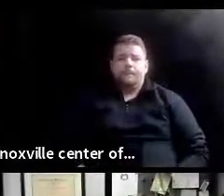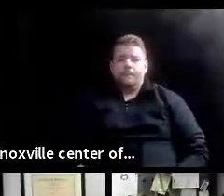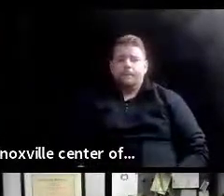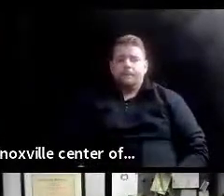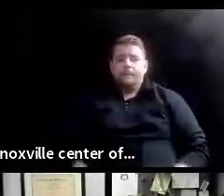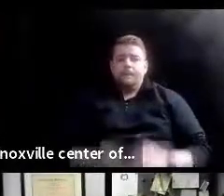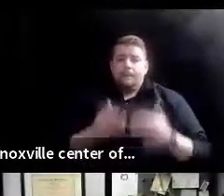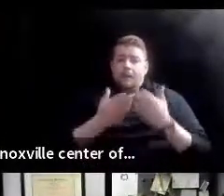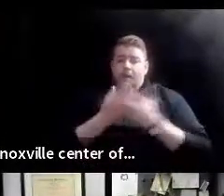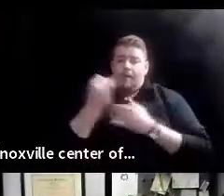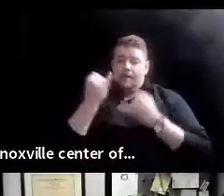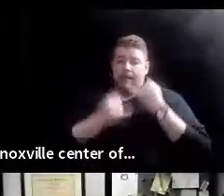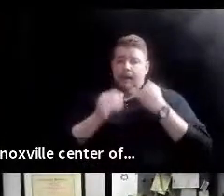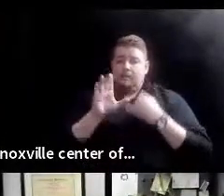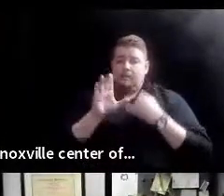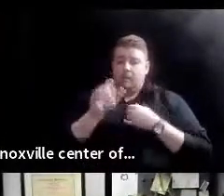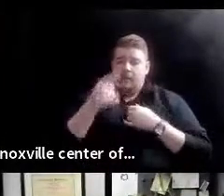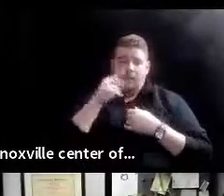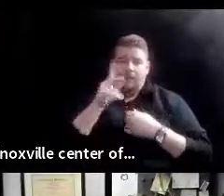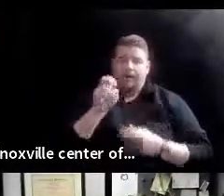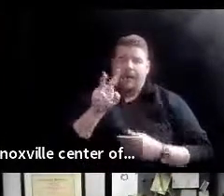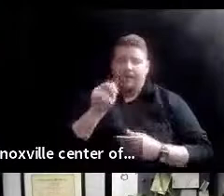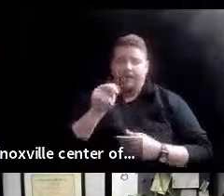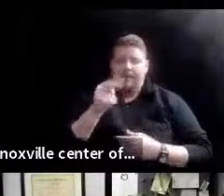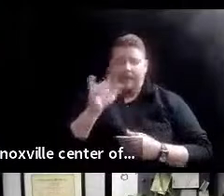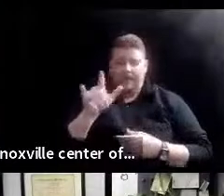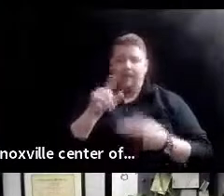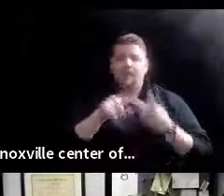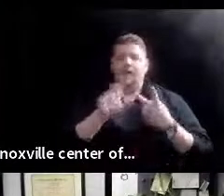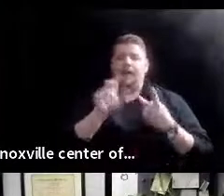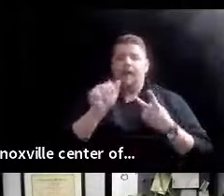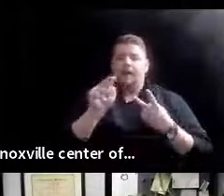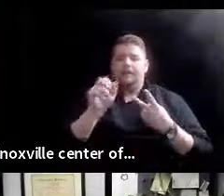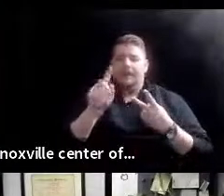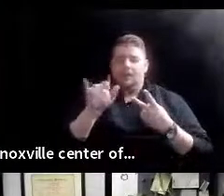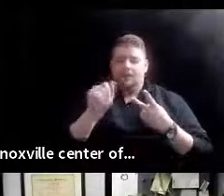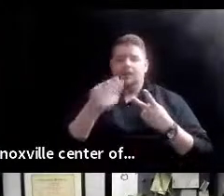All right, and last call for Kevin Hill or Anastasia Juneau.